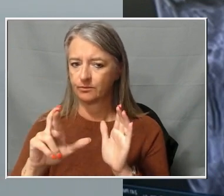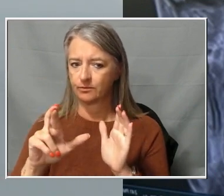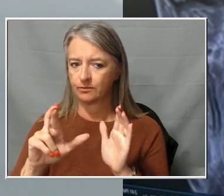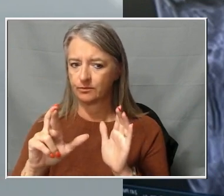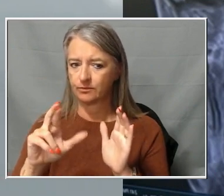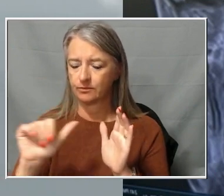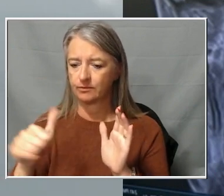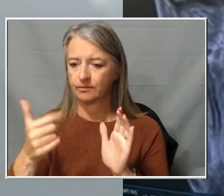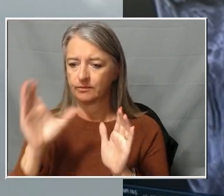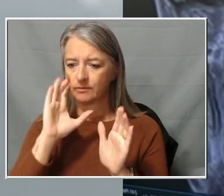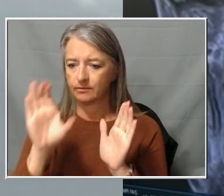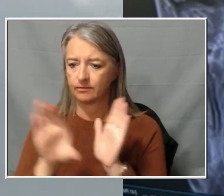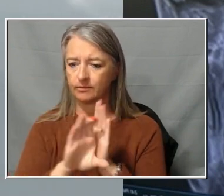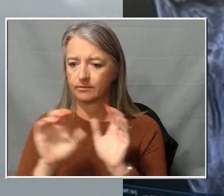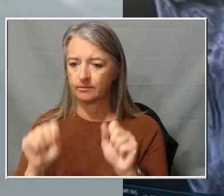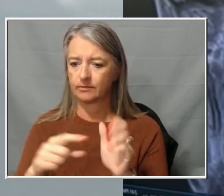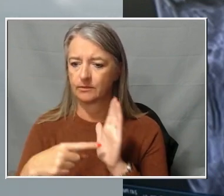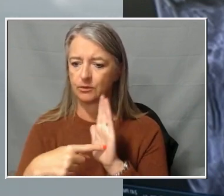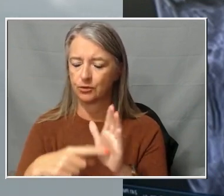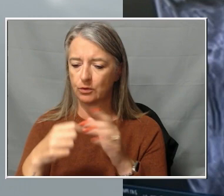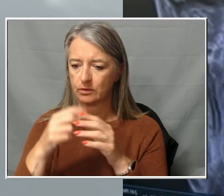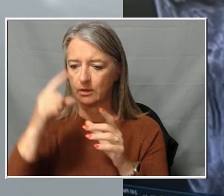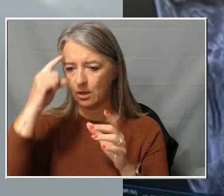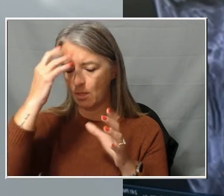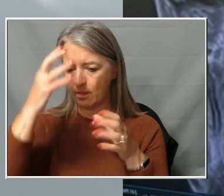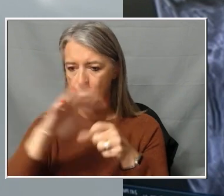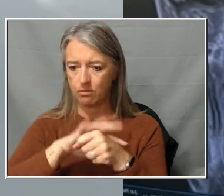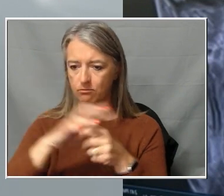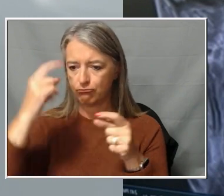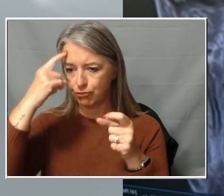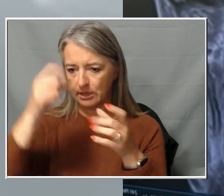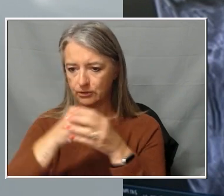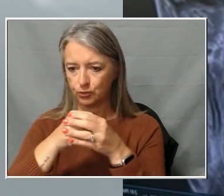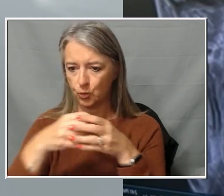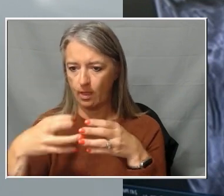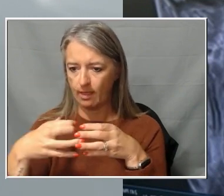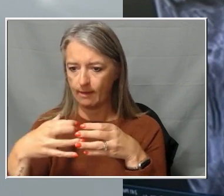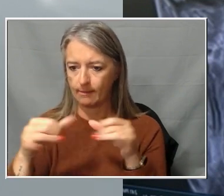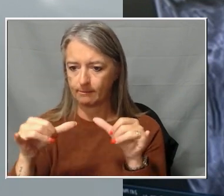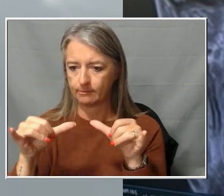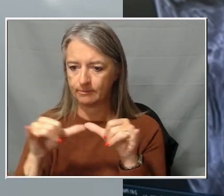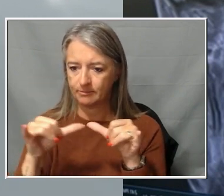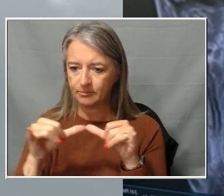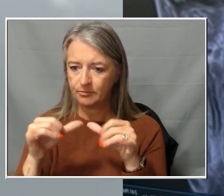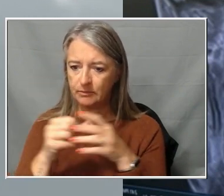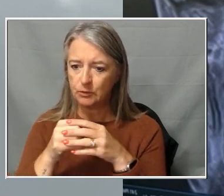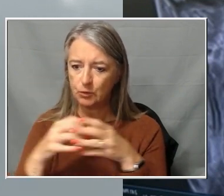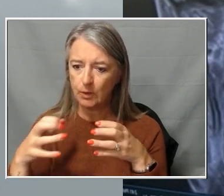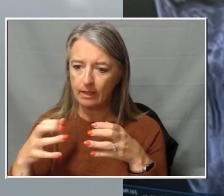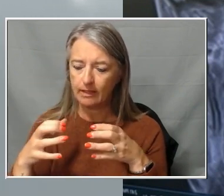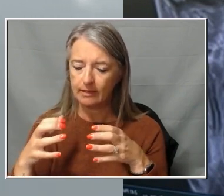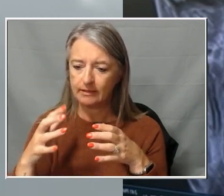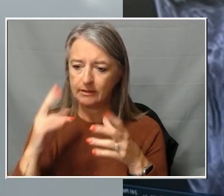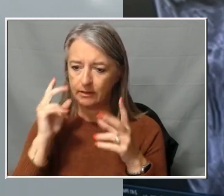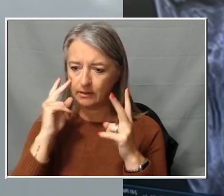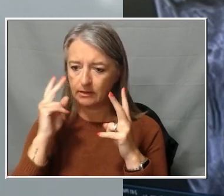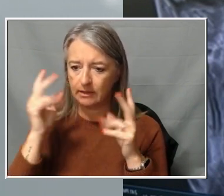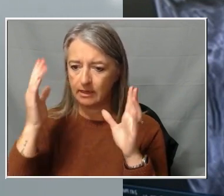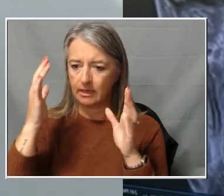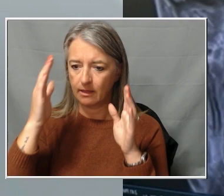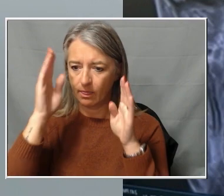pictures can show you the swelling of the brain around it. And you combine the size of the tumor, the swelling, and see the whole brain is shifted to one